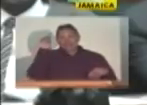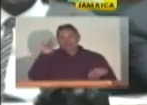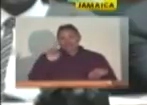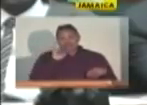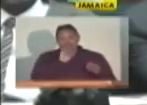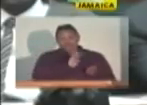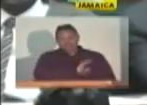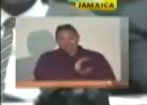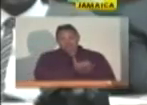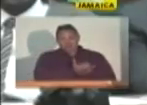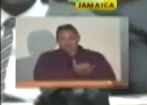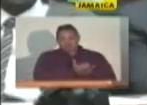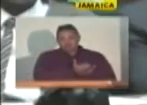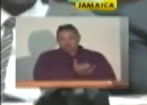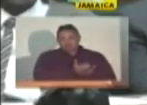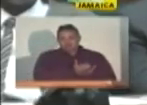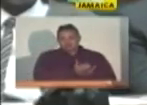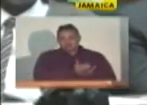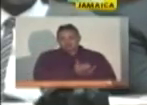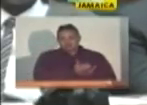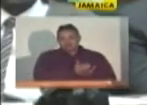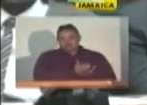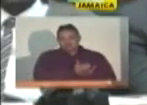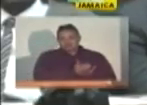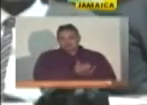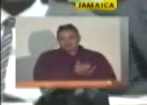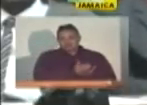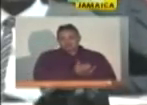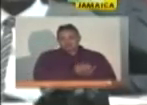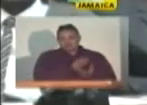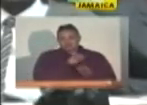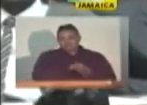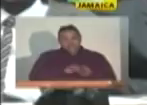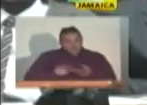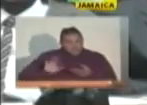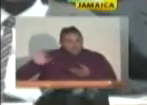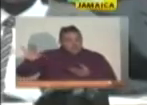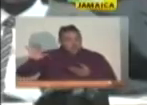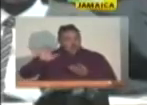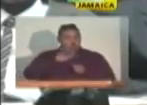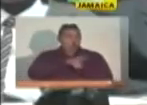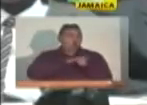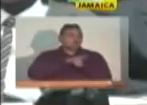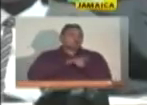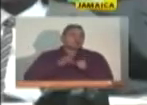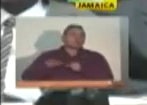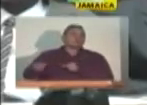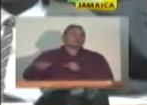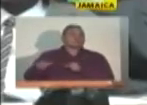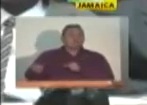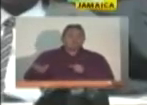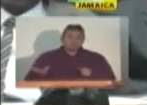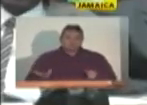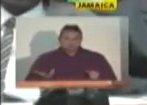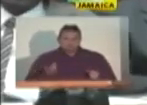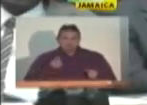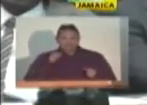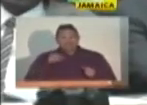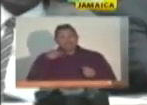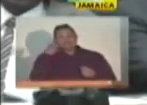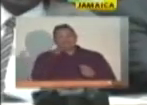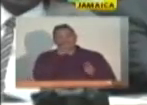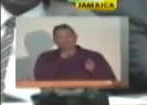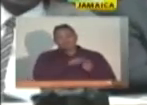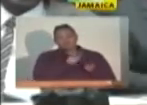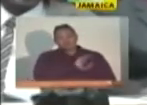that amount, is in your specific constituency. And I can give you the